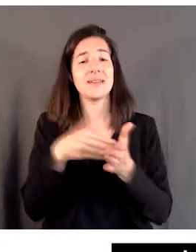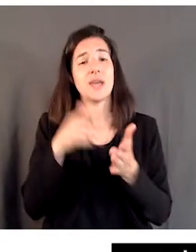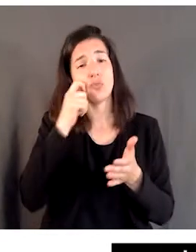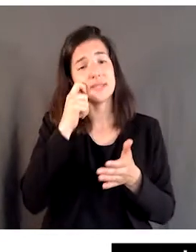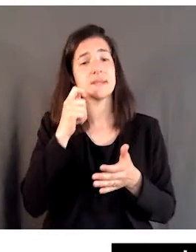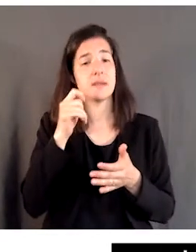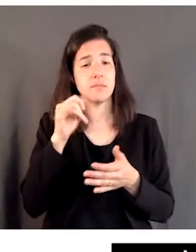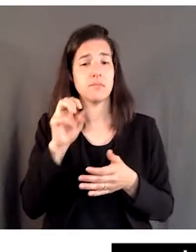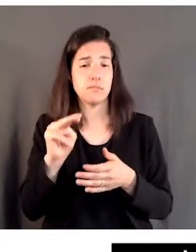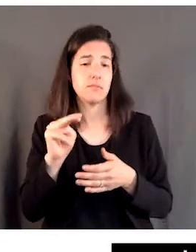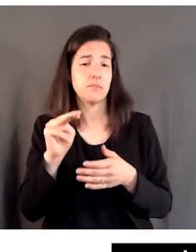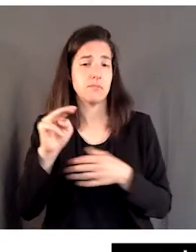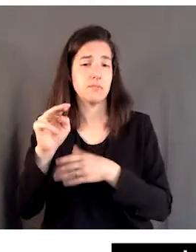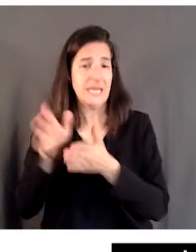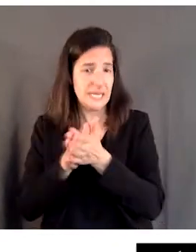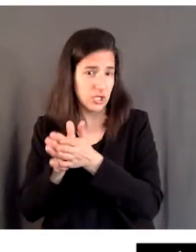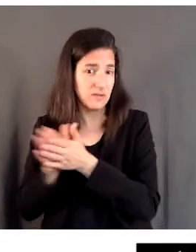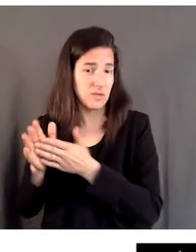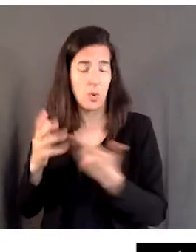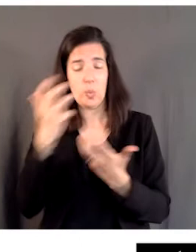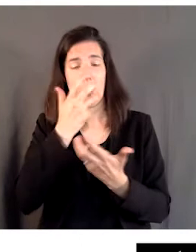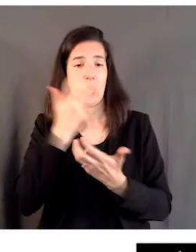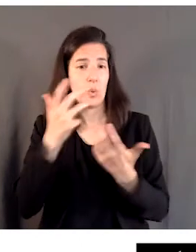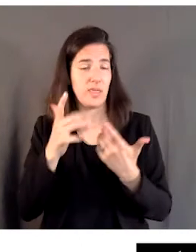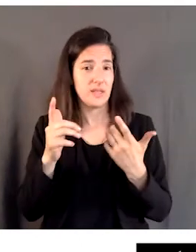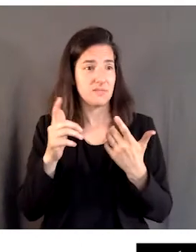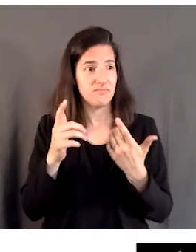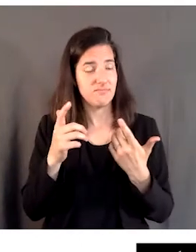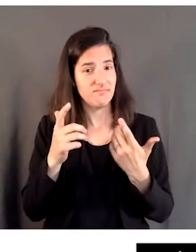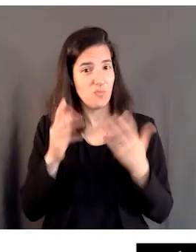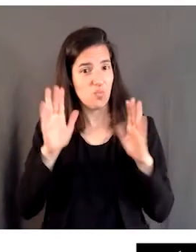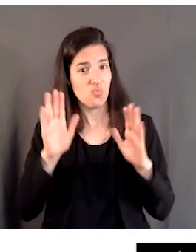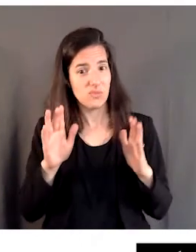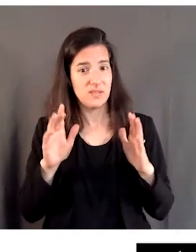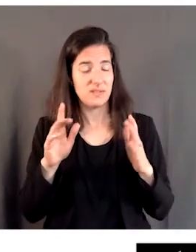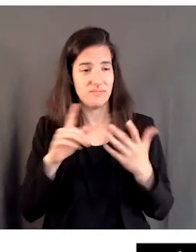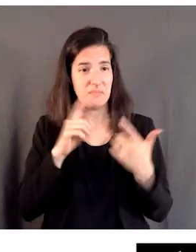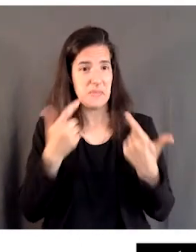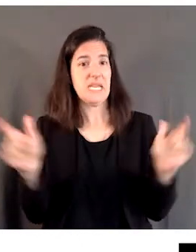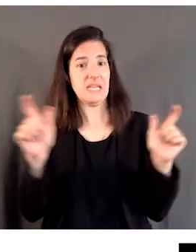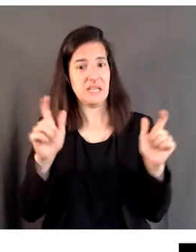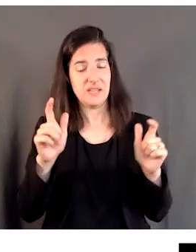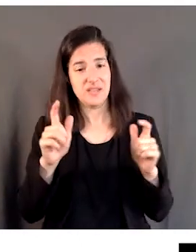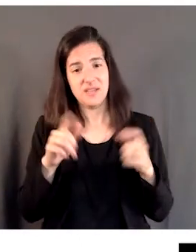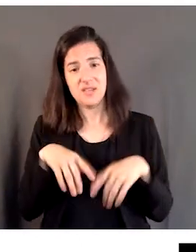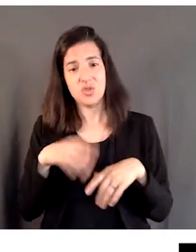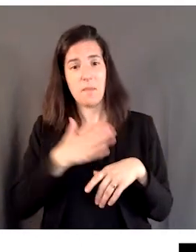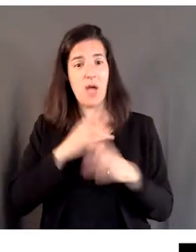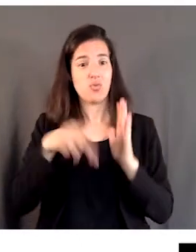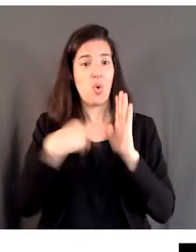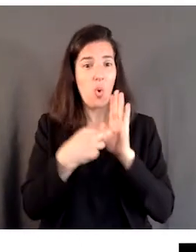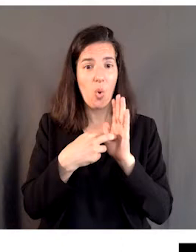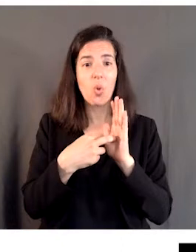to the goals and the things that we want to get accomplished. And so my role is a lot to do with looking